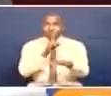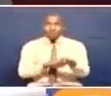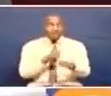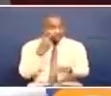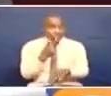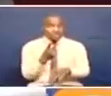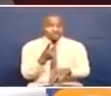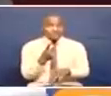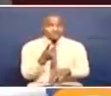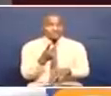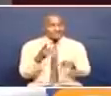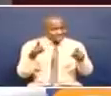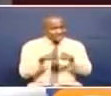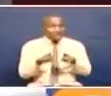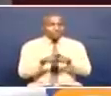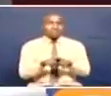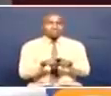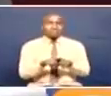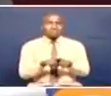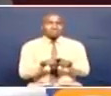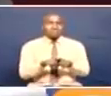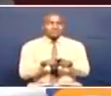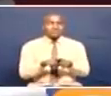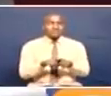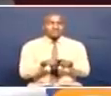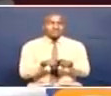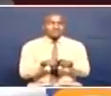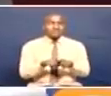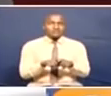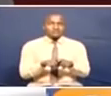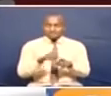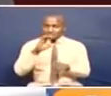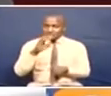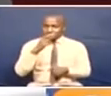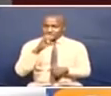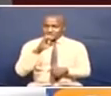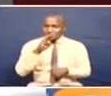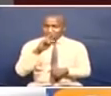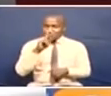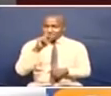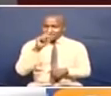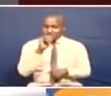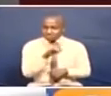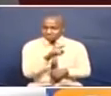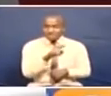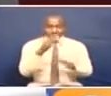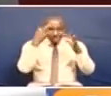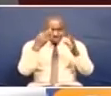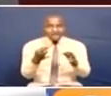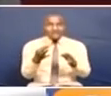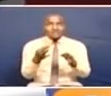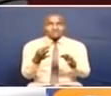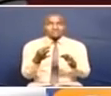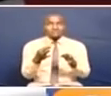that subsequent to that, Chebukati, from whatever, you know, whichever whims, decides then